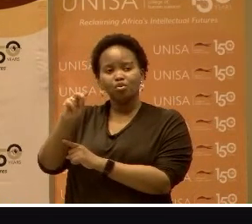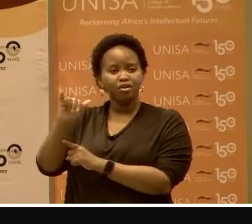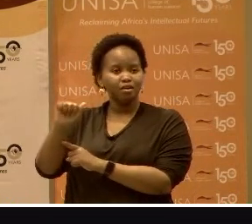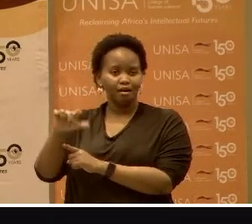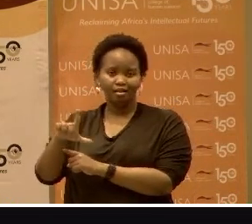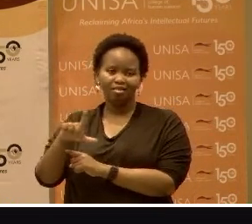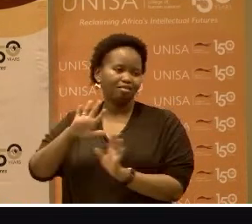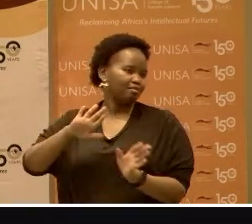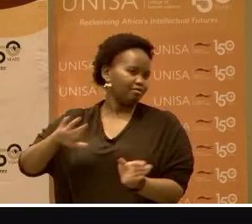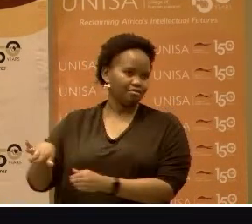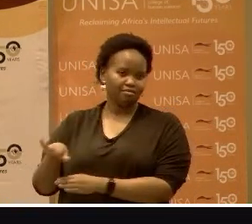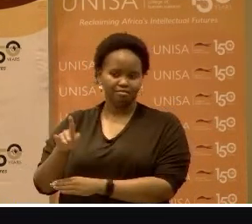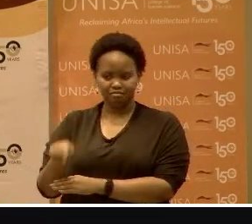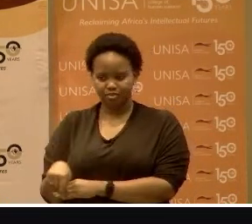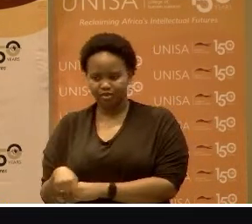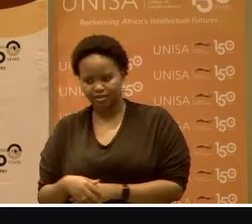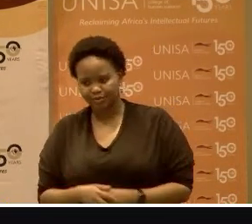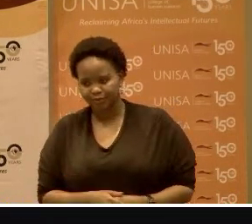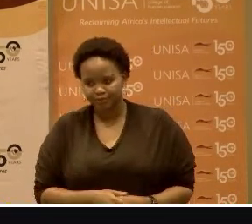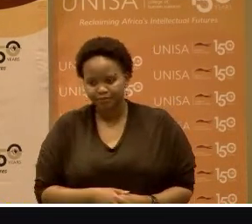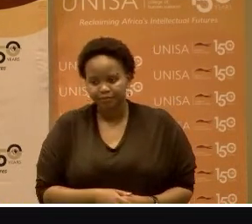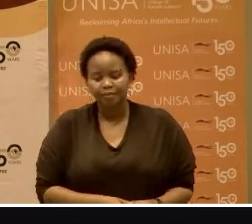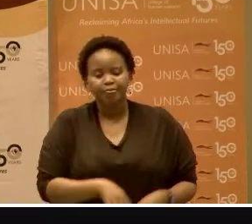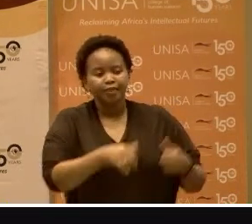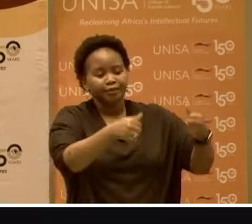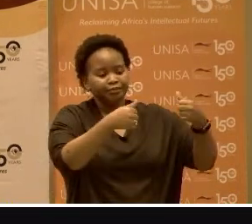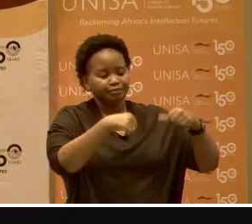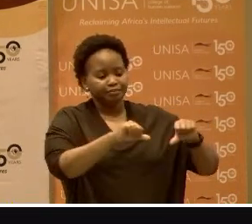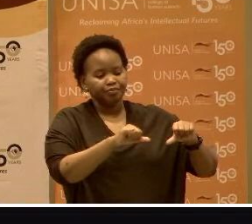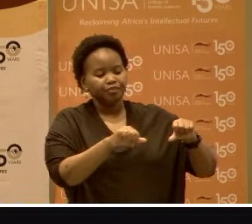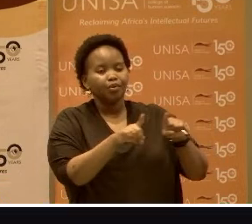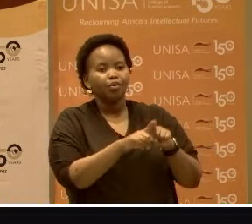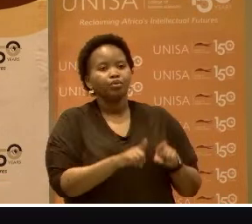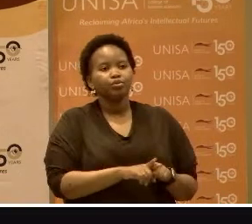important for us to recognize our indigenous